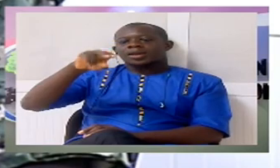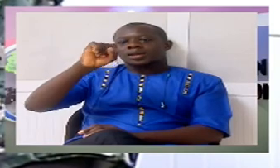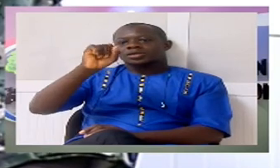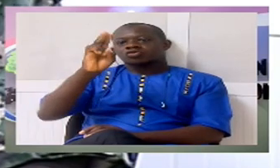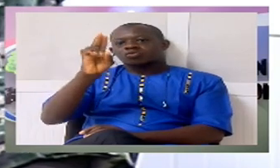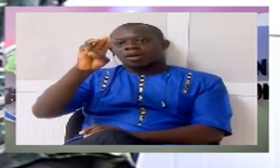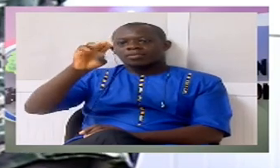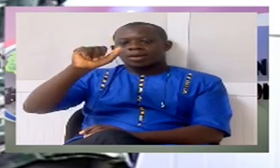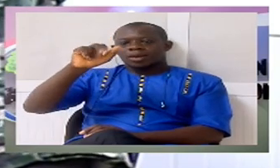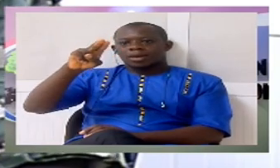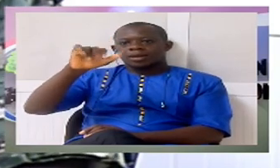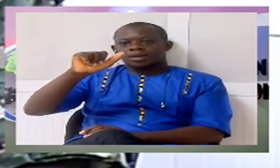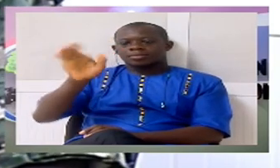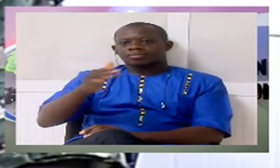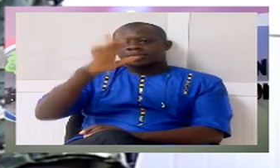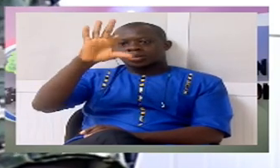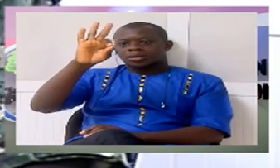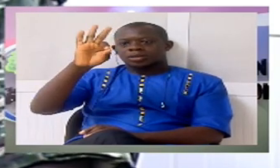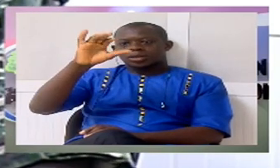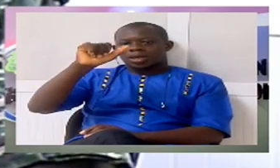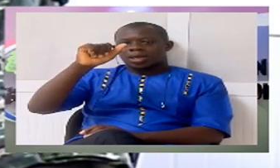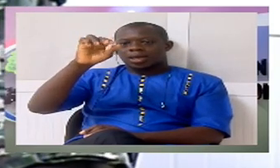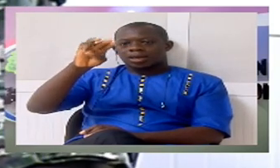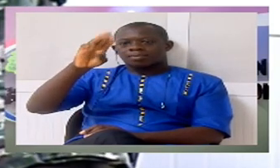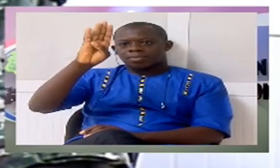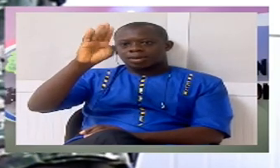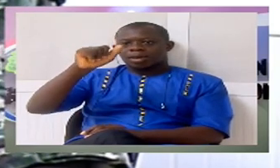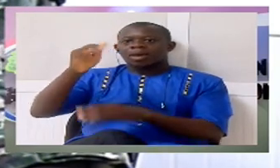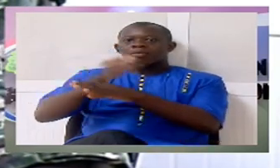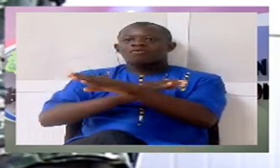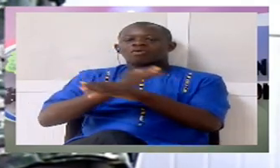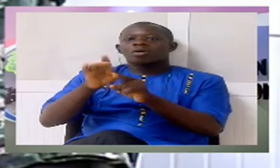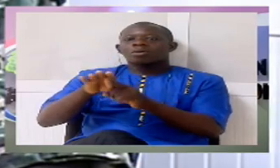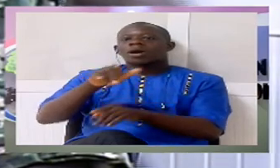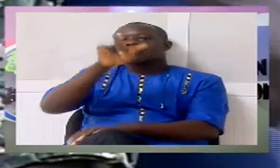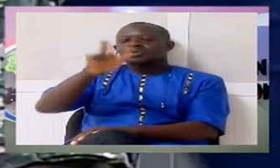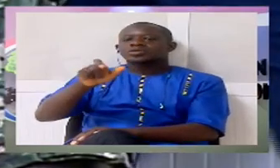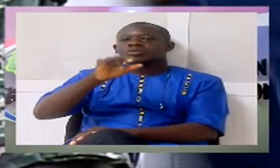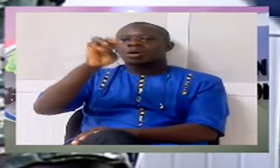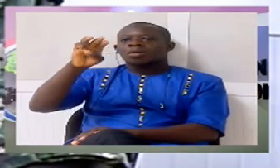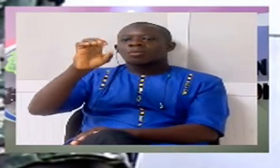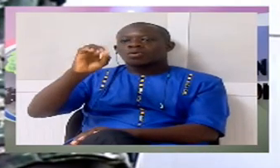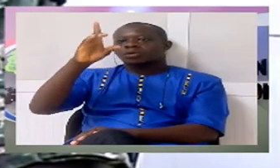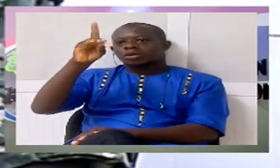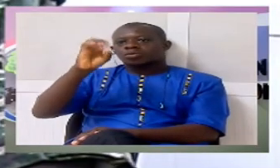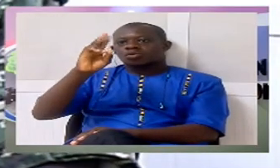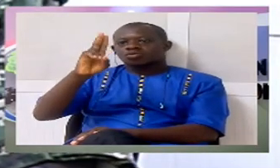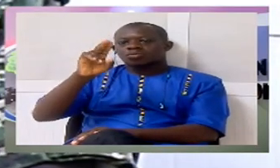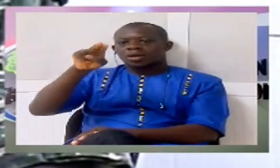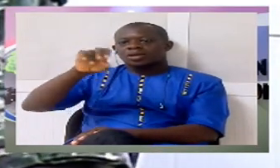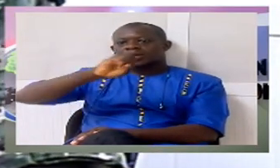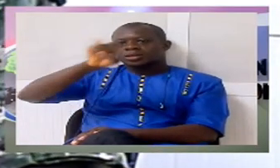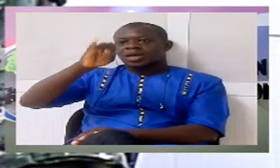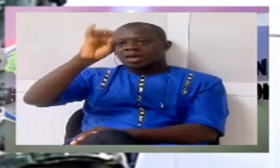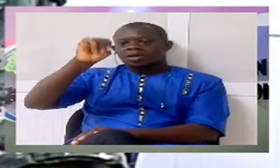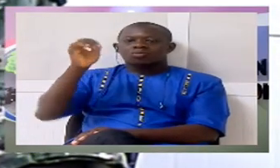Tamba. Okay, even Kisa Mufane on commander, Siri Murunjai. Even when Siri Murunjai was commander, Mamsa Lola Dapkore emphasized.